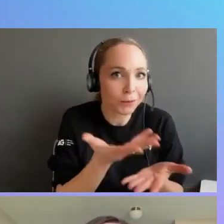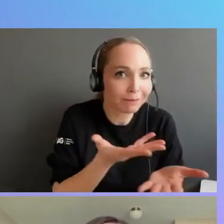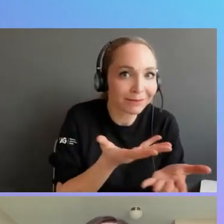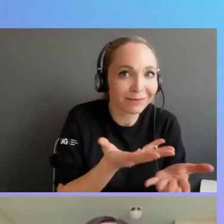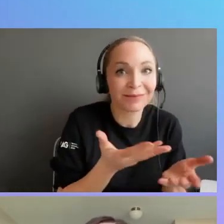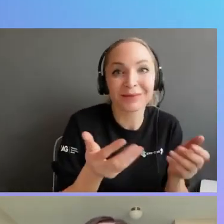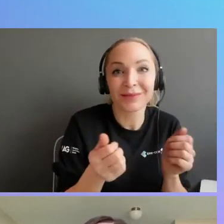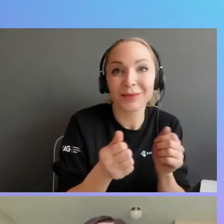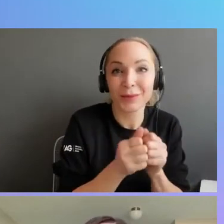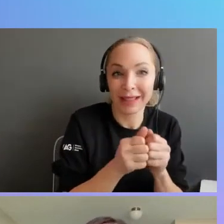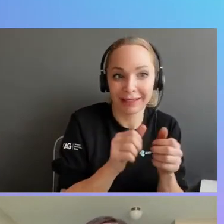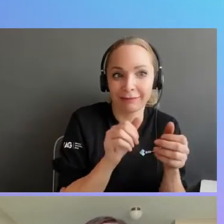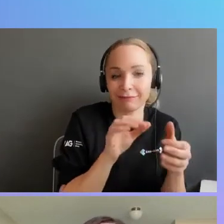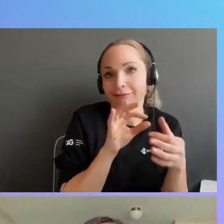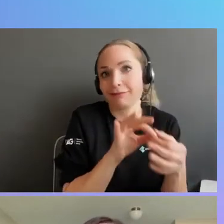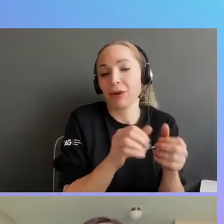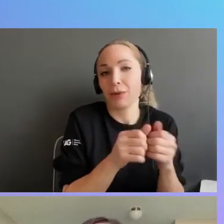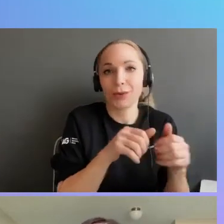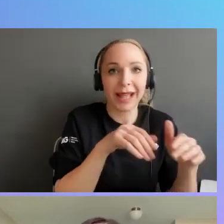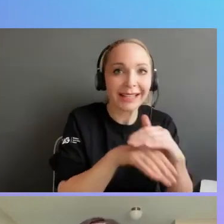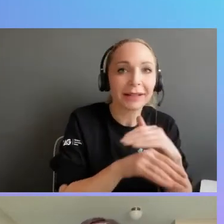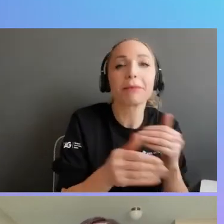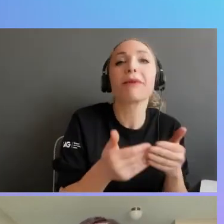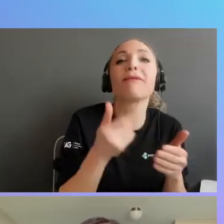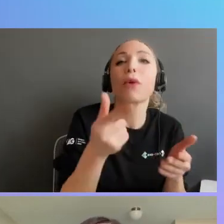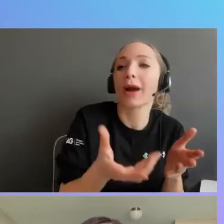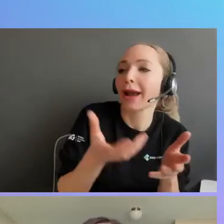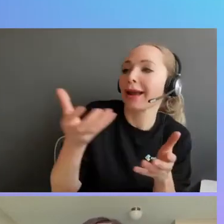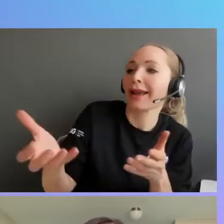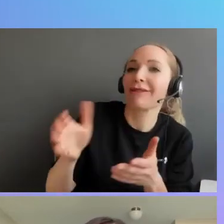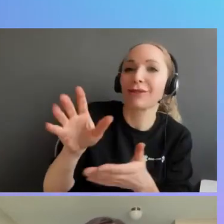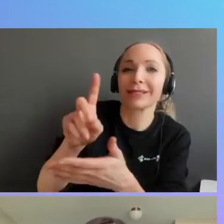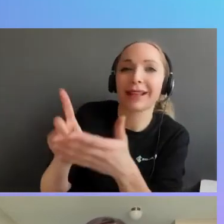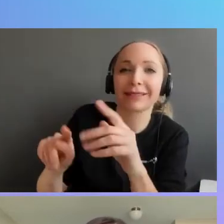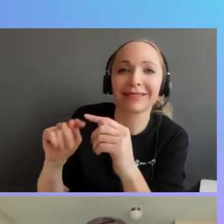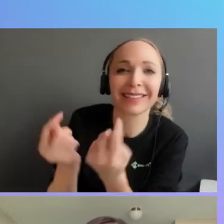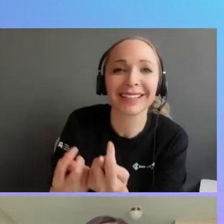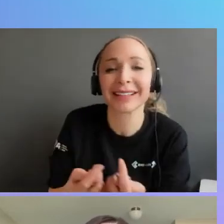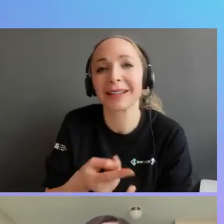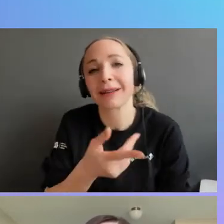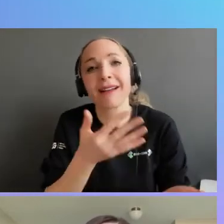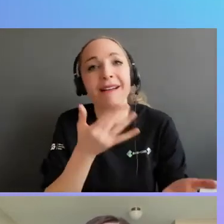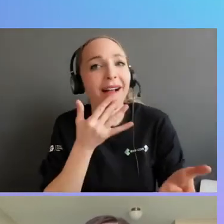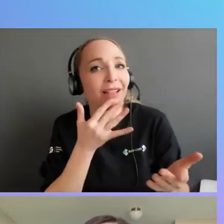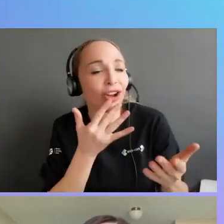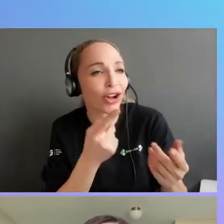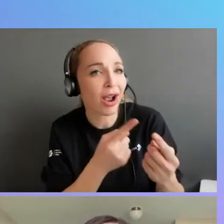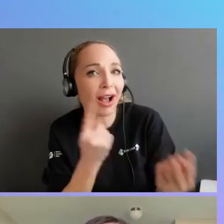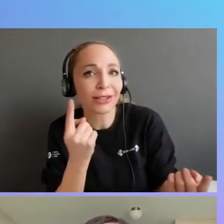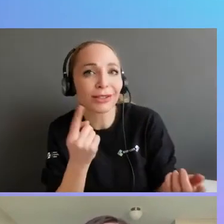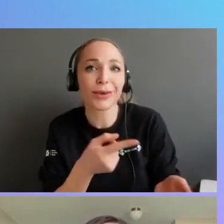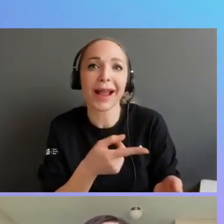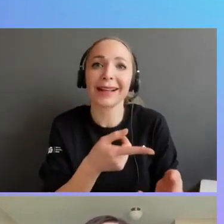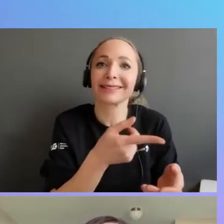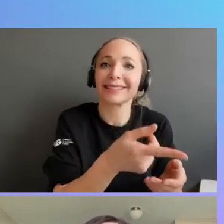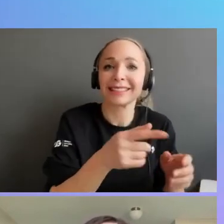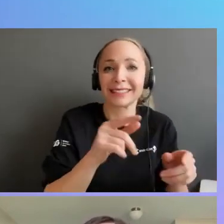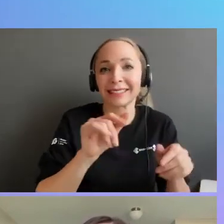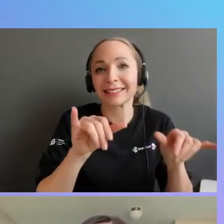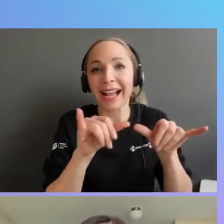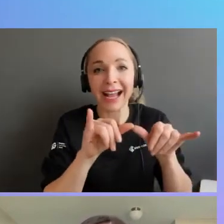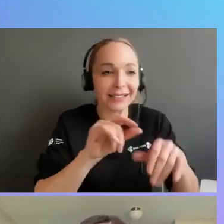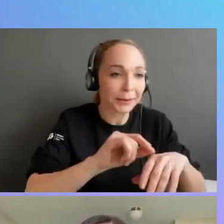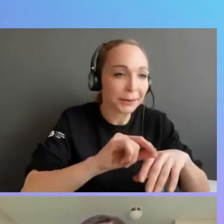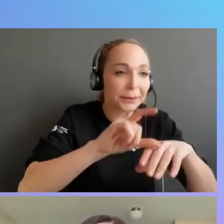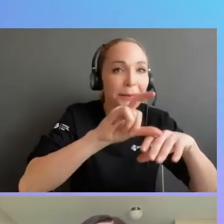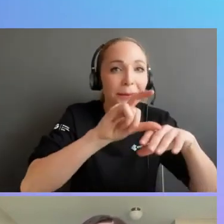dev team. So there's things like color contrast, target size, all these things can be tested for. It's a free plugin for Figma. And there's